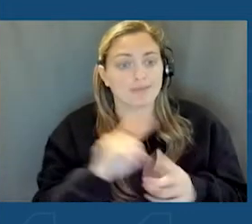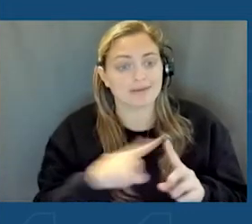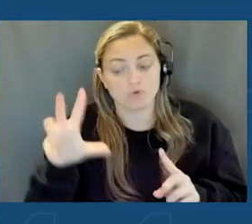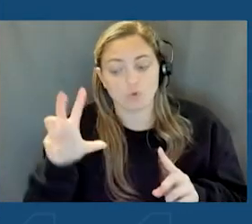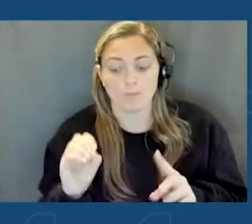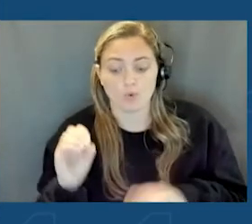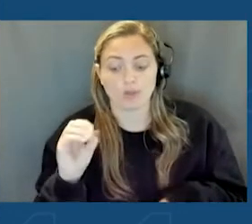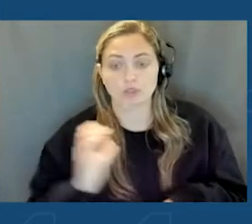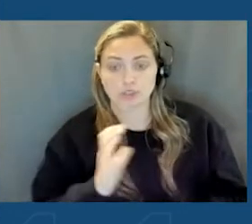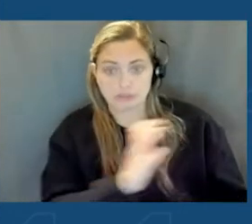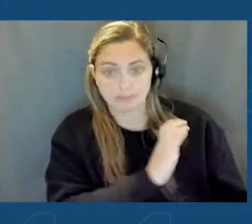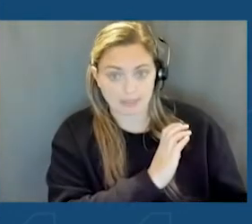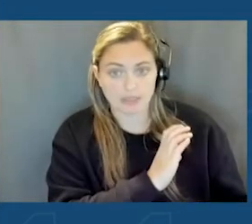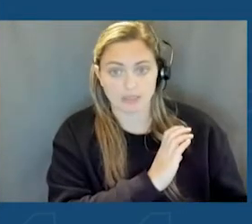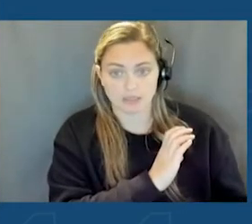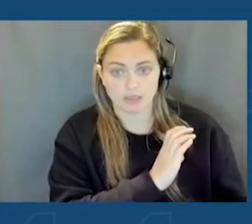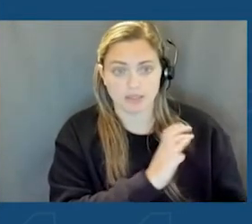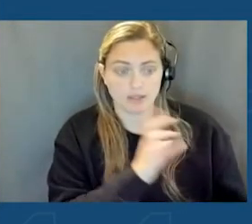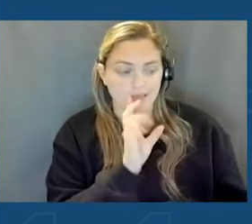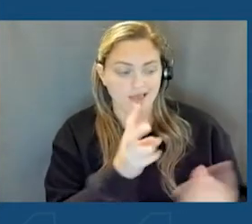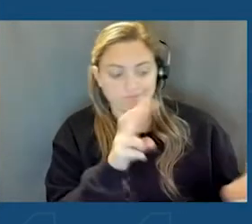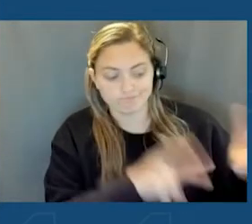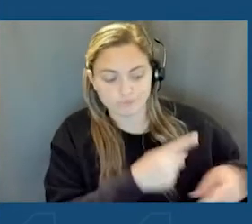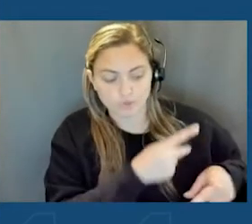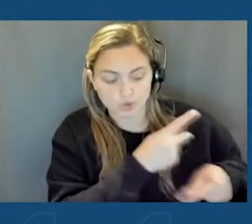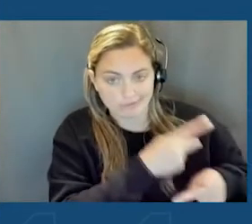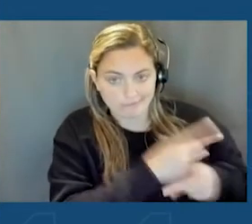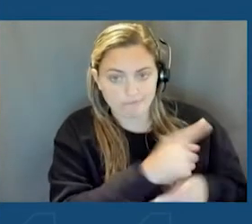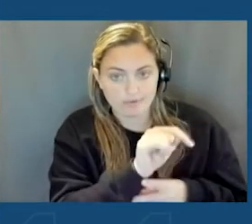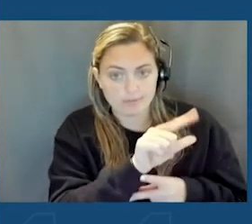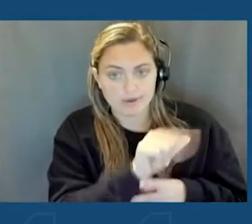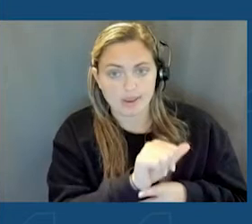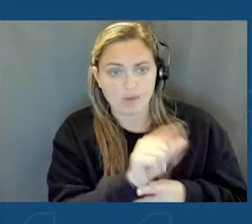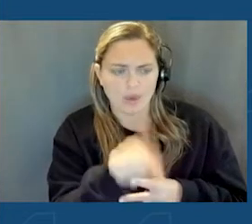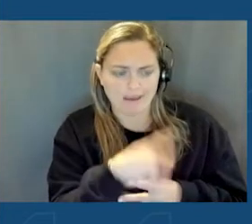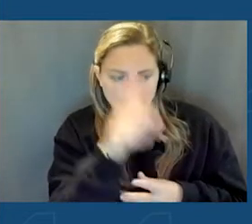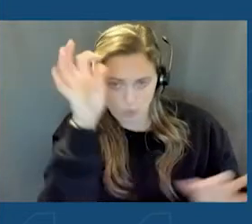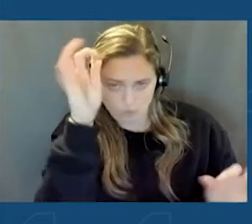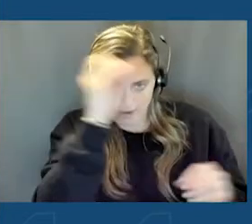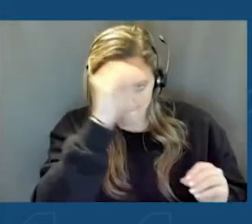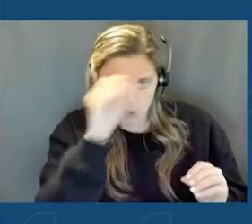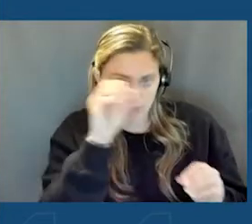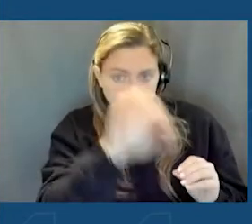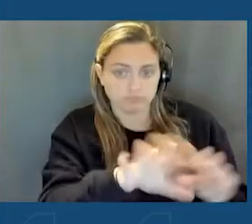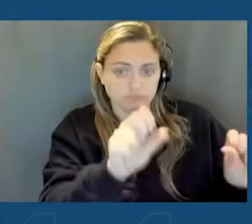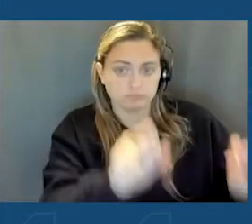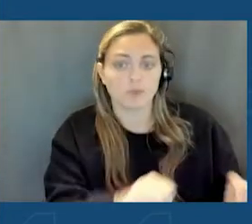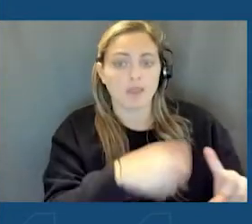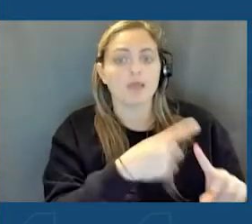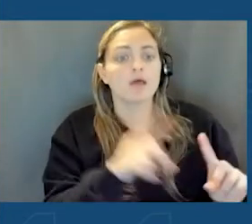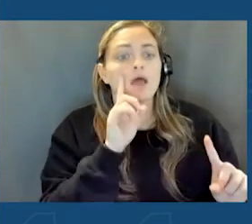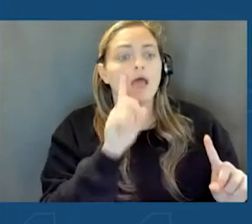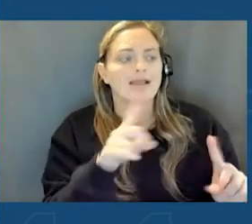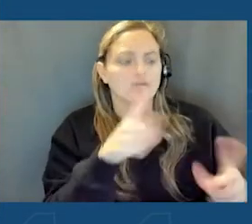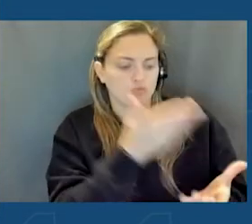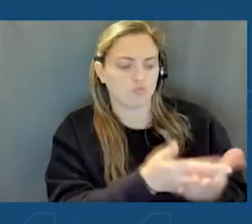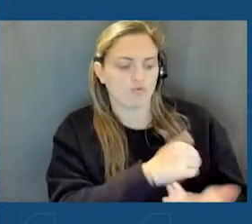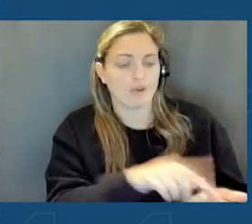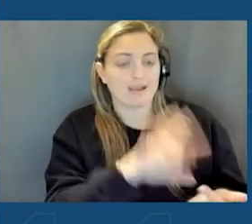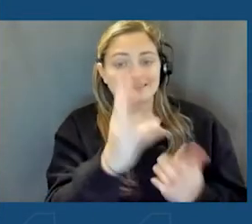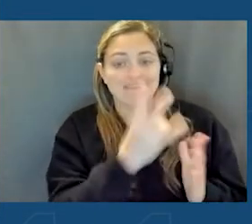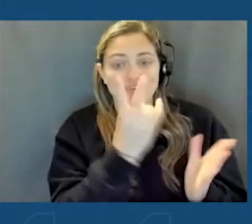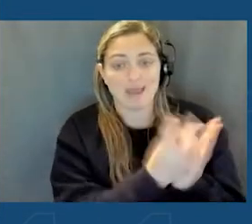has oversight of the MTA. Jano gets that we have to have input, and there was proof of that on Friday when we had a 7-hour hearing